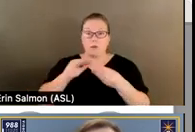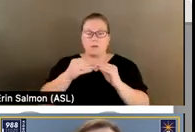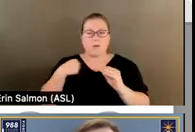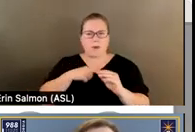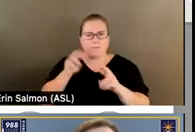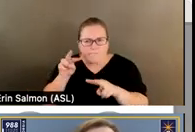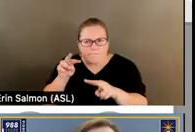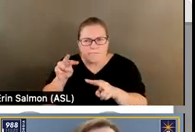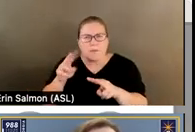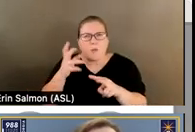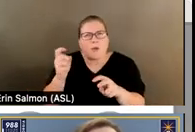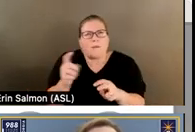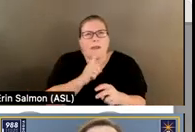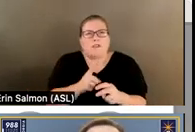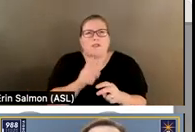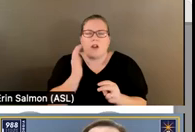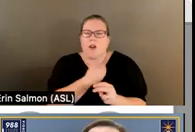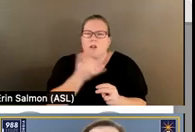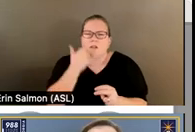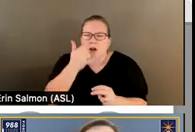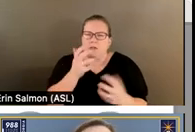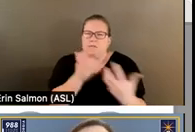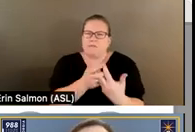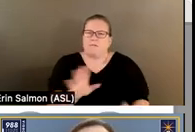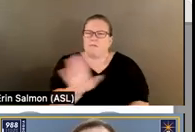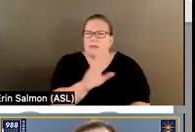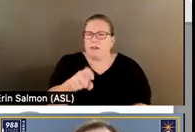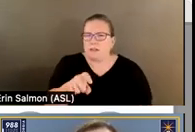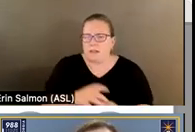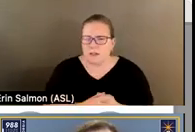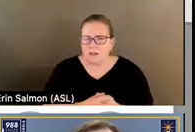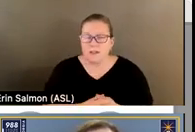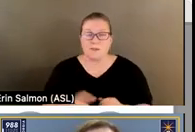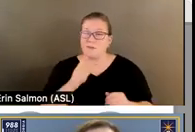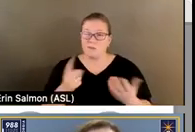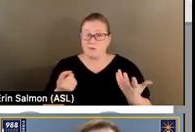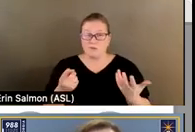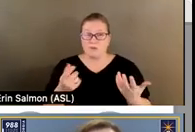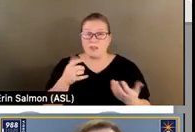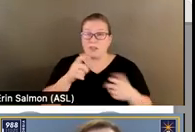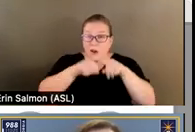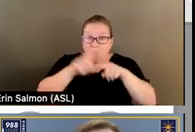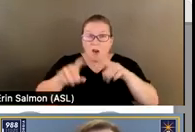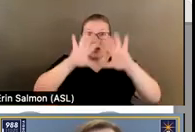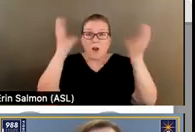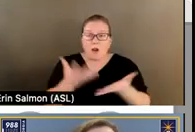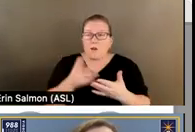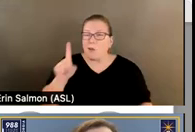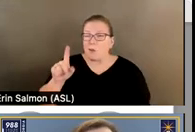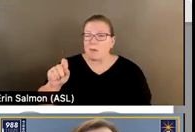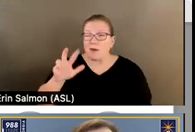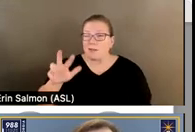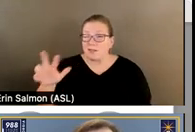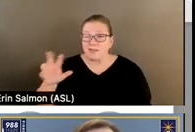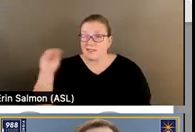to respond appropriately. Overall, again, less than 1.3% of the calls require an outreach or coordination with any